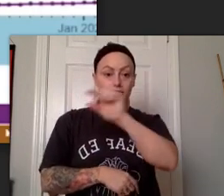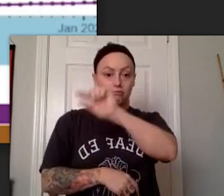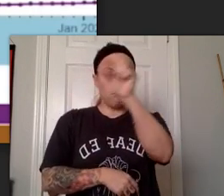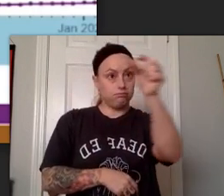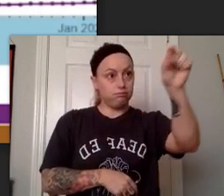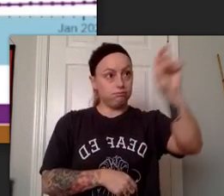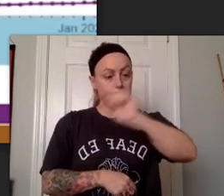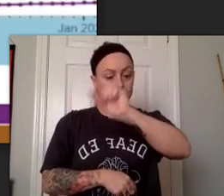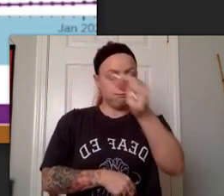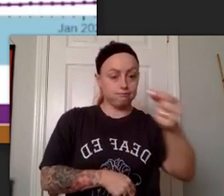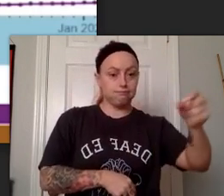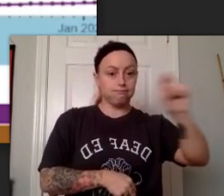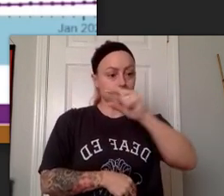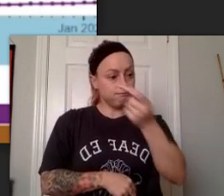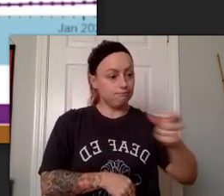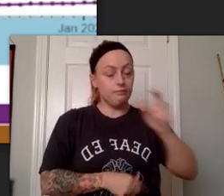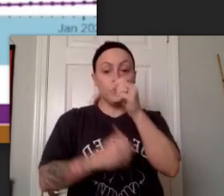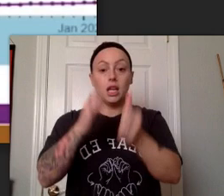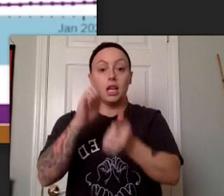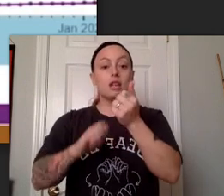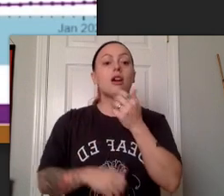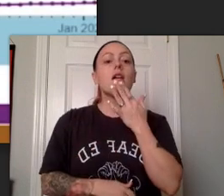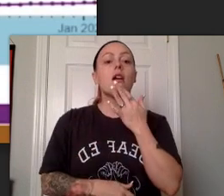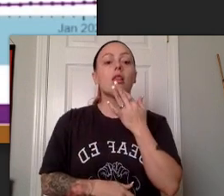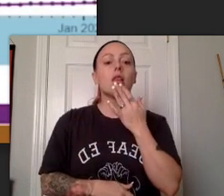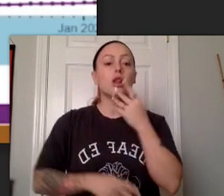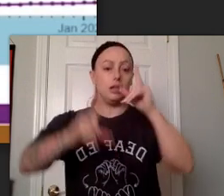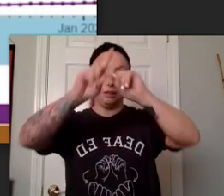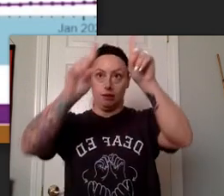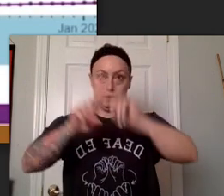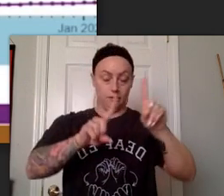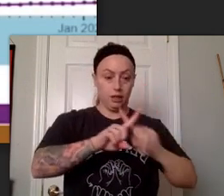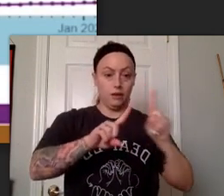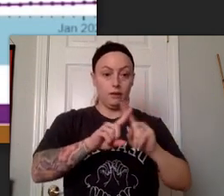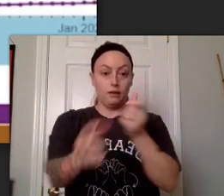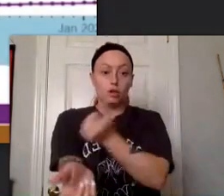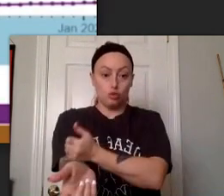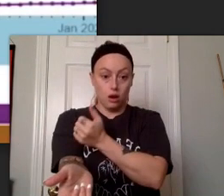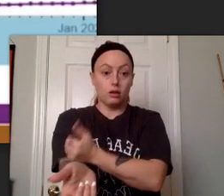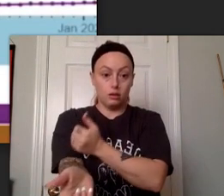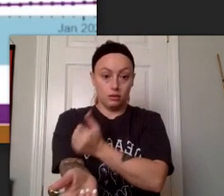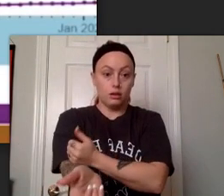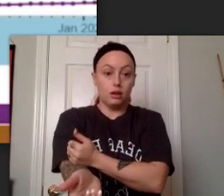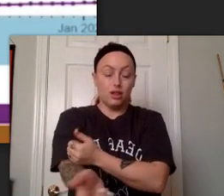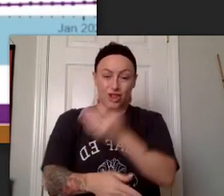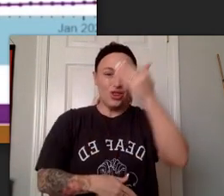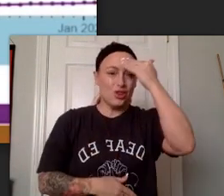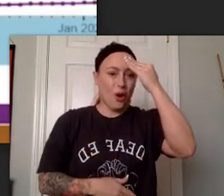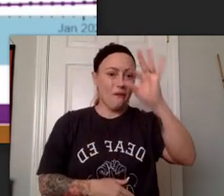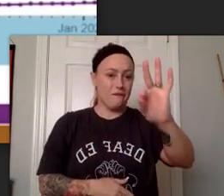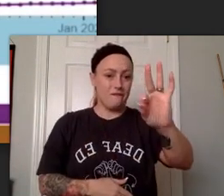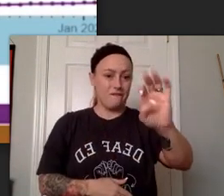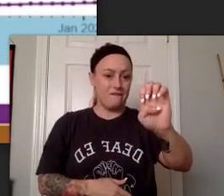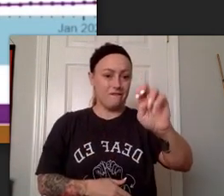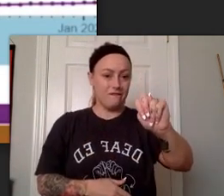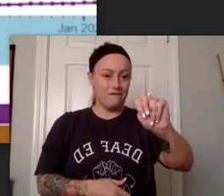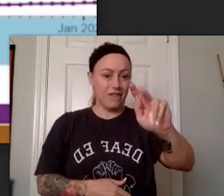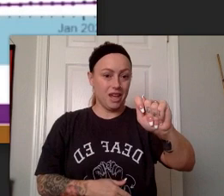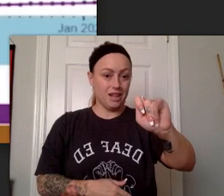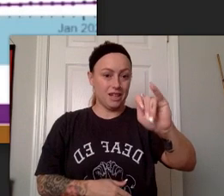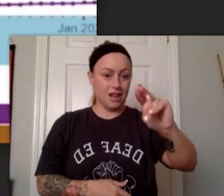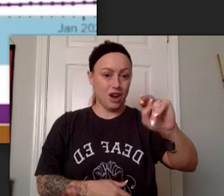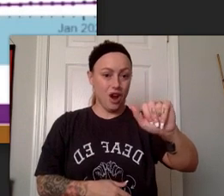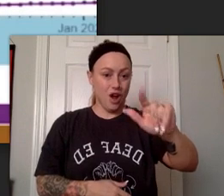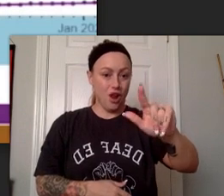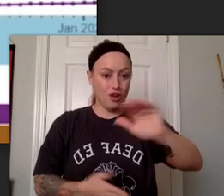drug. And this is really illustrating the opioid epidemic and the fentanyl epidemic. So you can see this top line,